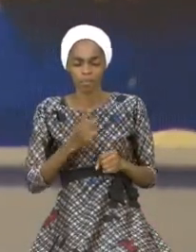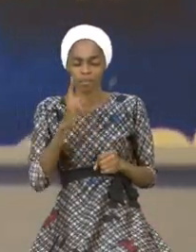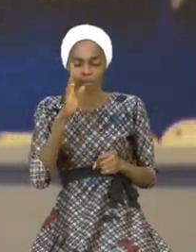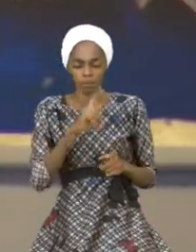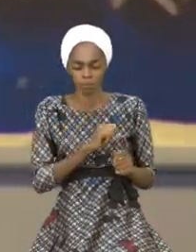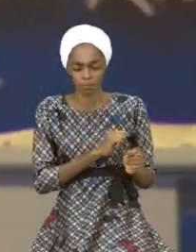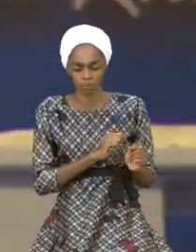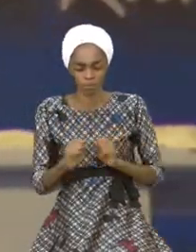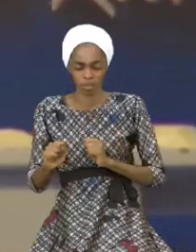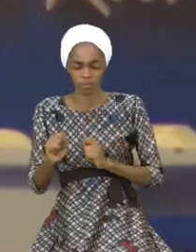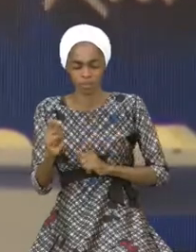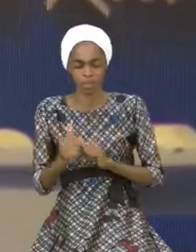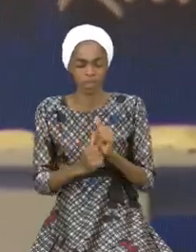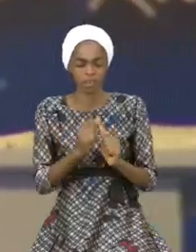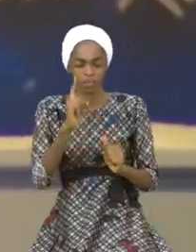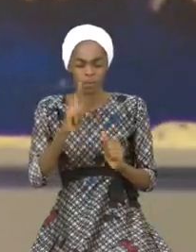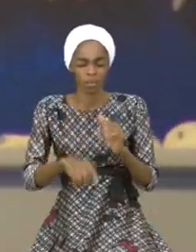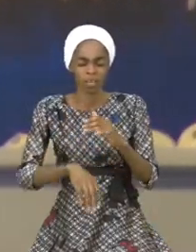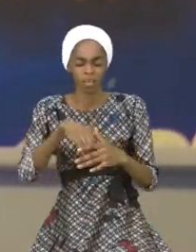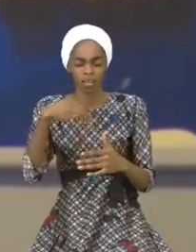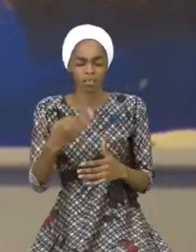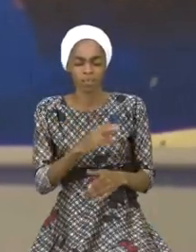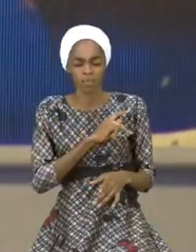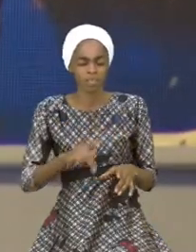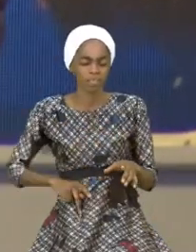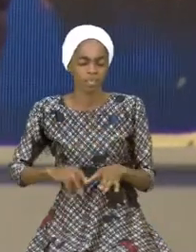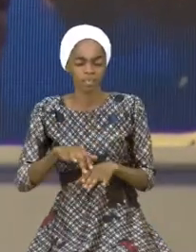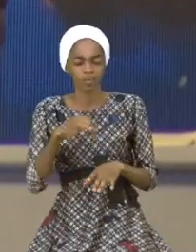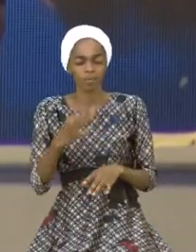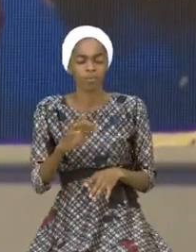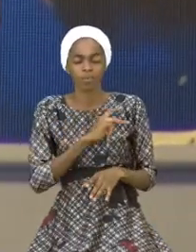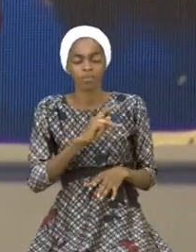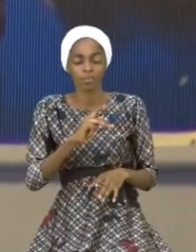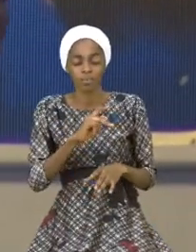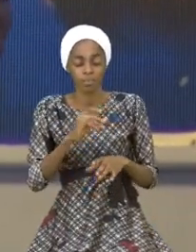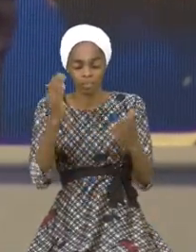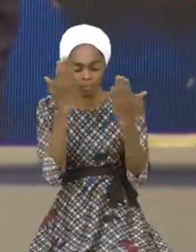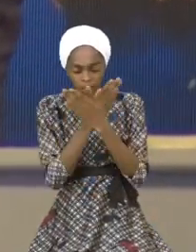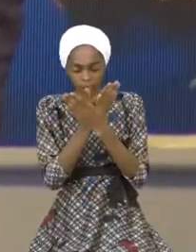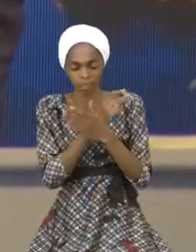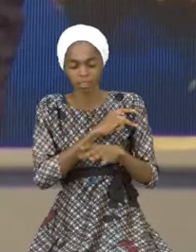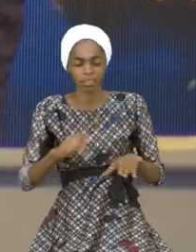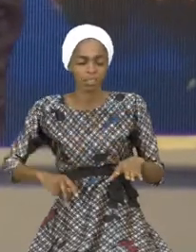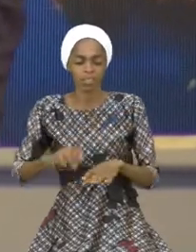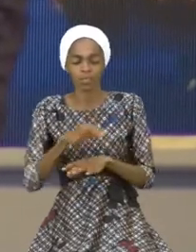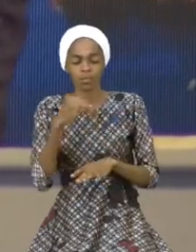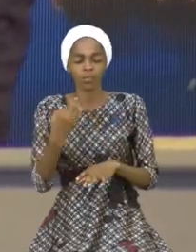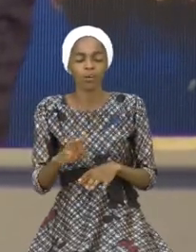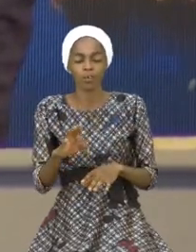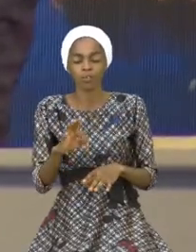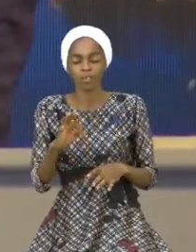transfer everyone out of the kingdom of darkness, kingdom of disease, kingdom